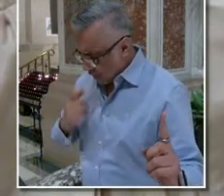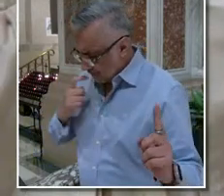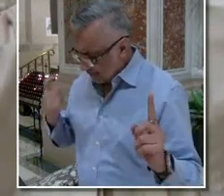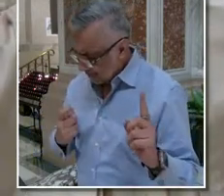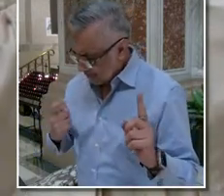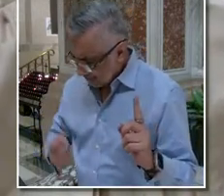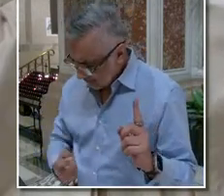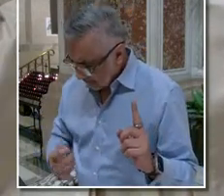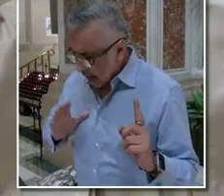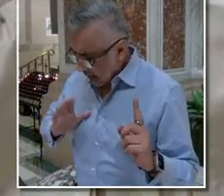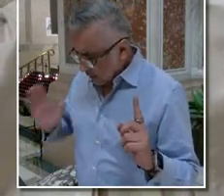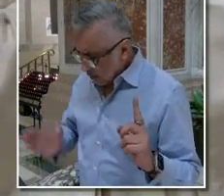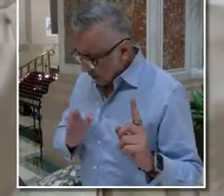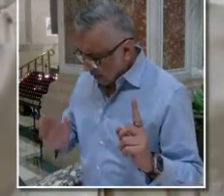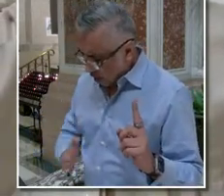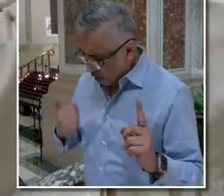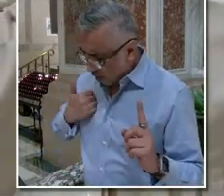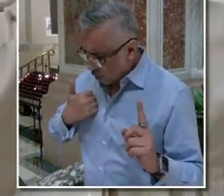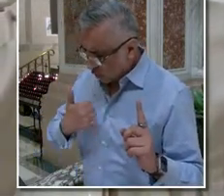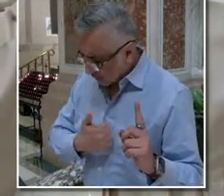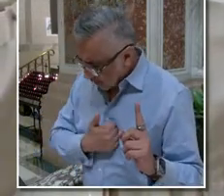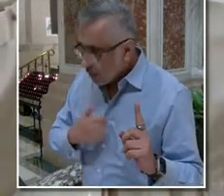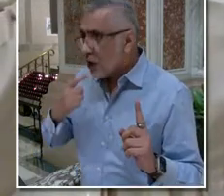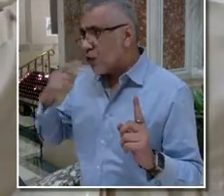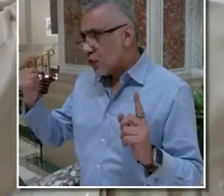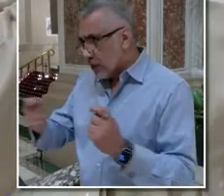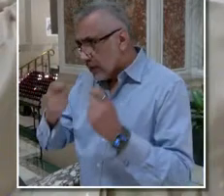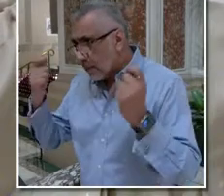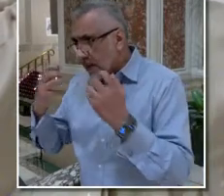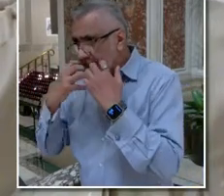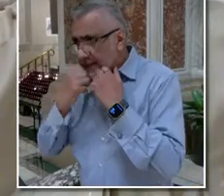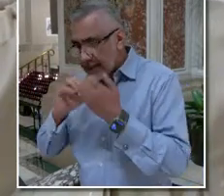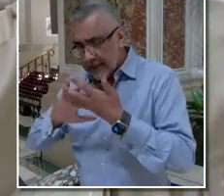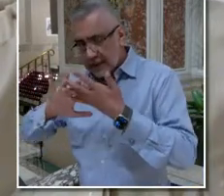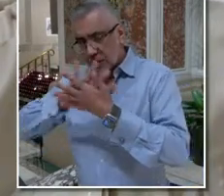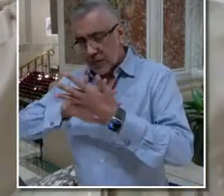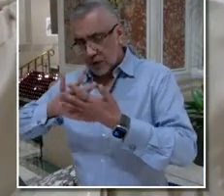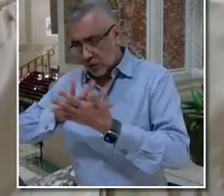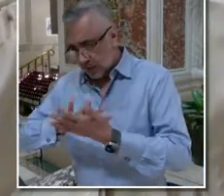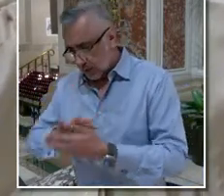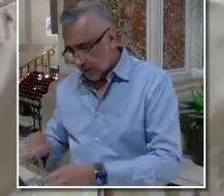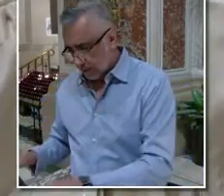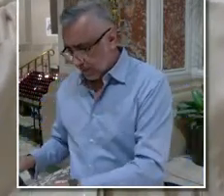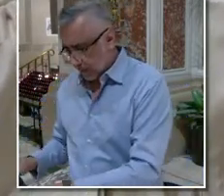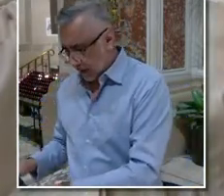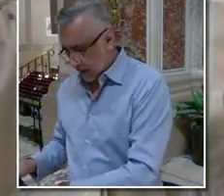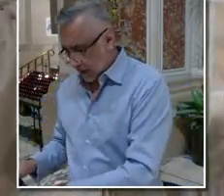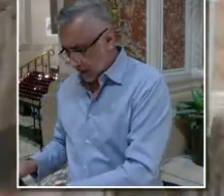so prepare ourselves to celebrate the sacred mysteries.